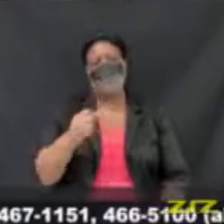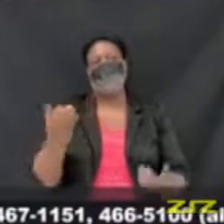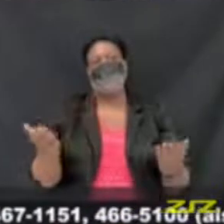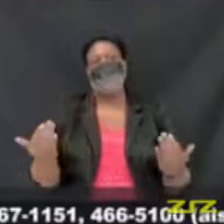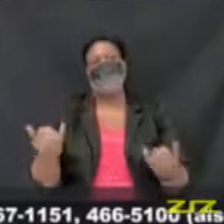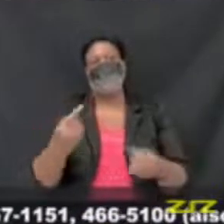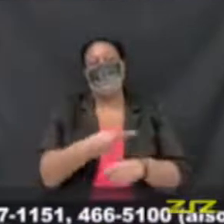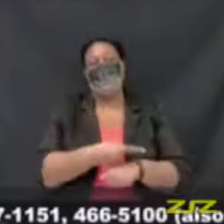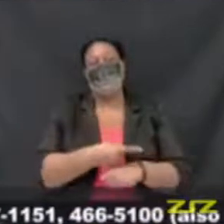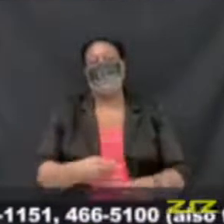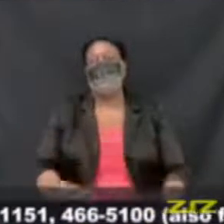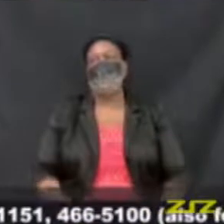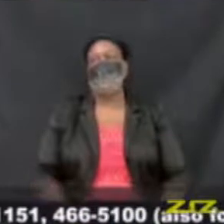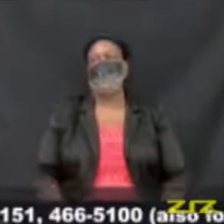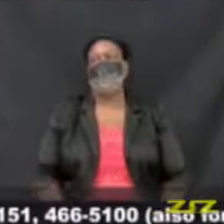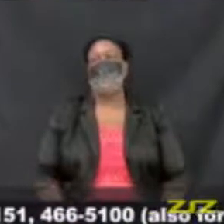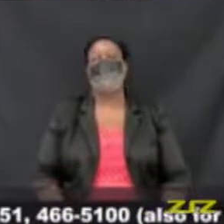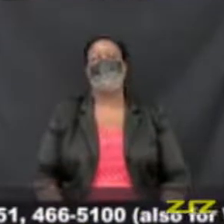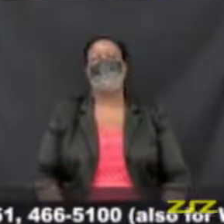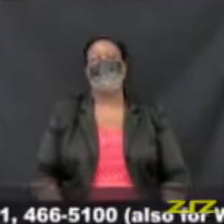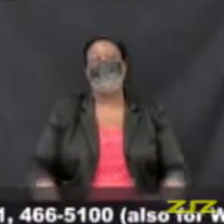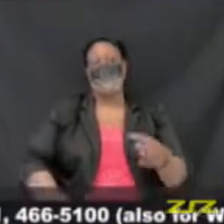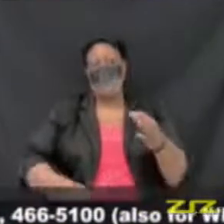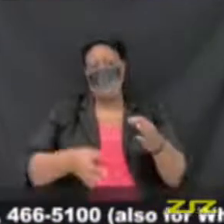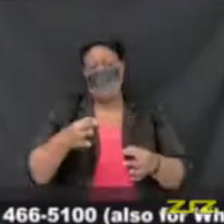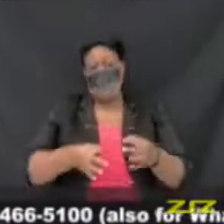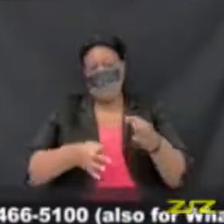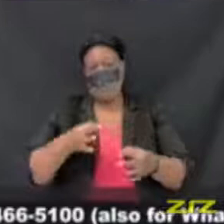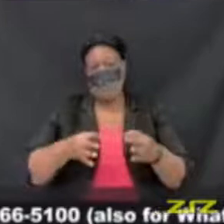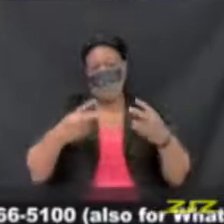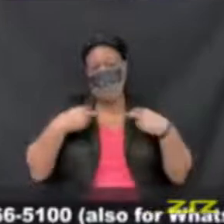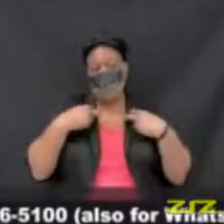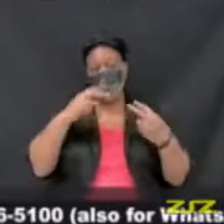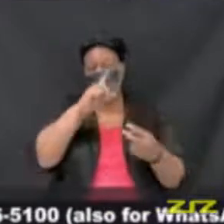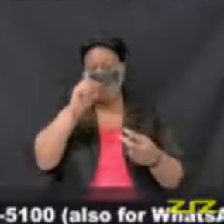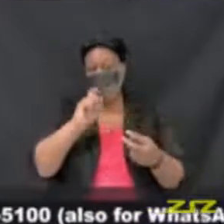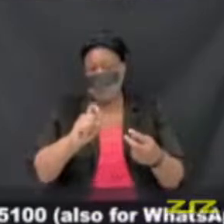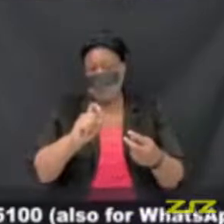Just a gentle reminder to our viewers, if you have any questions or need any